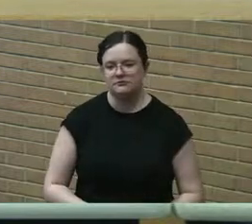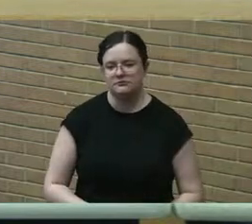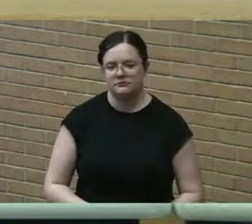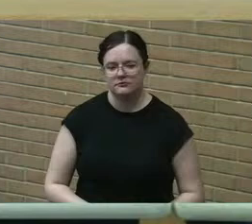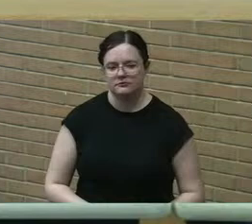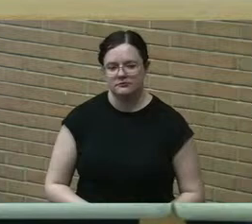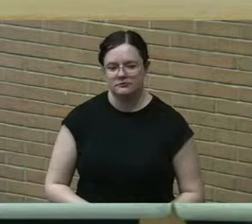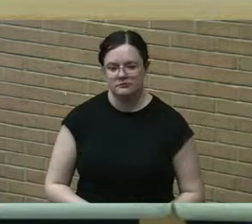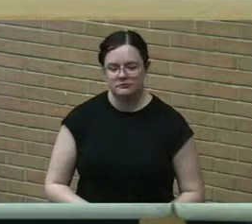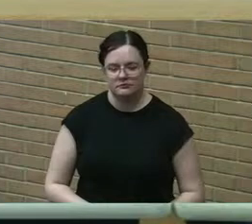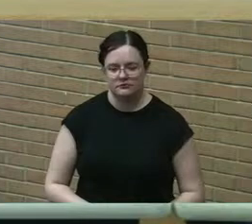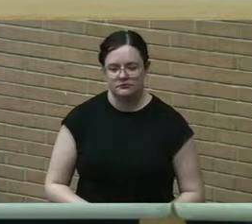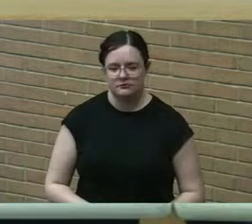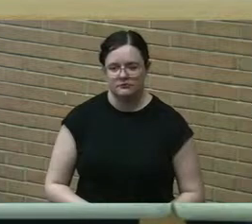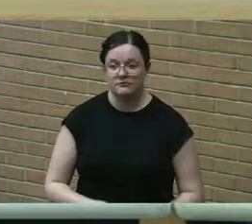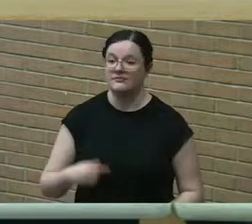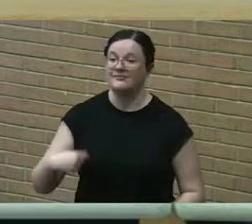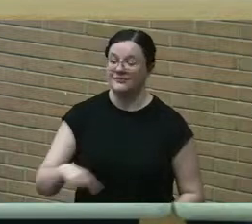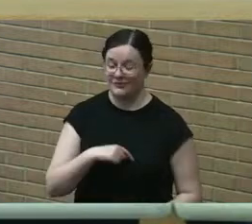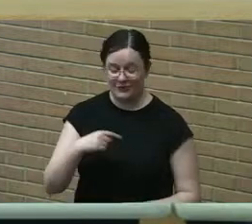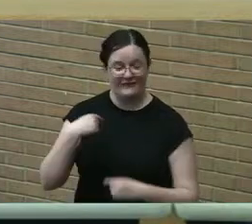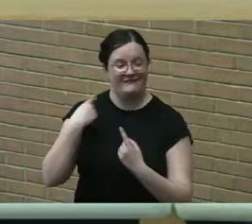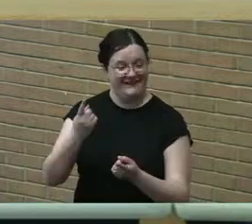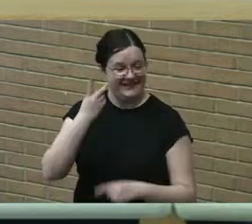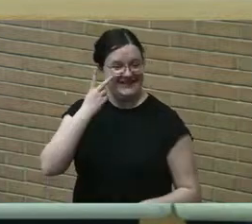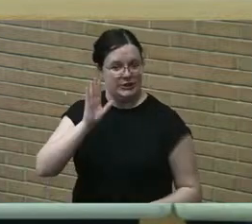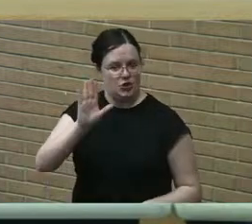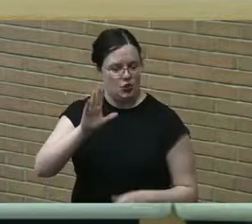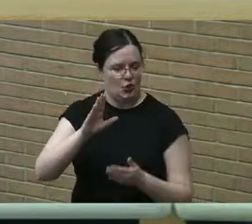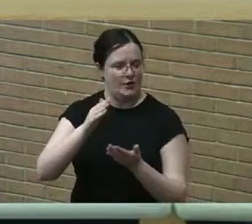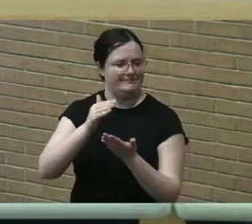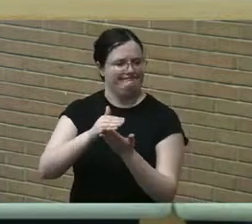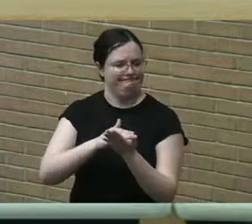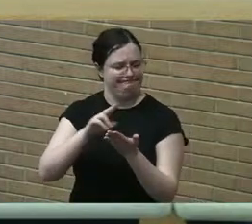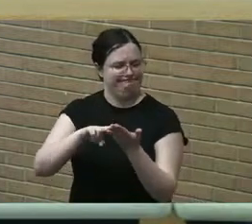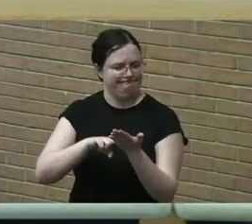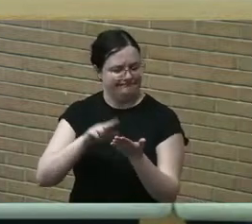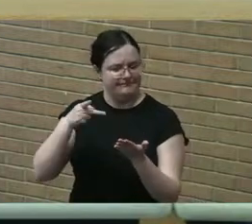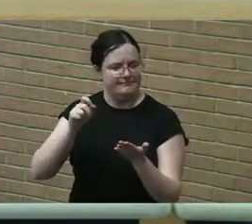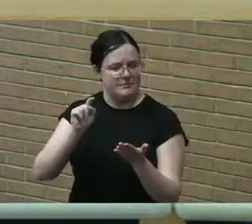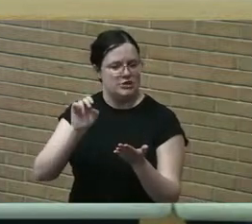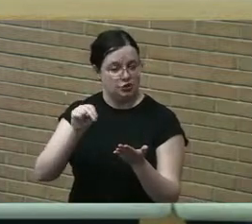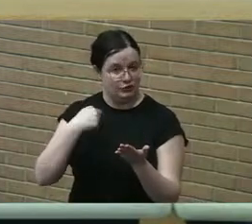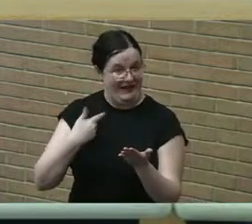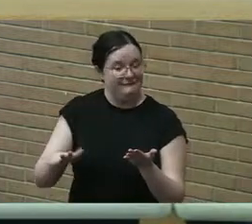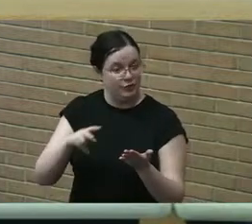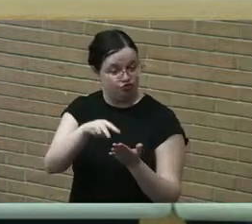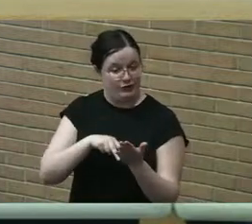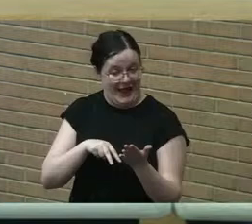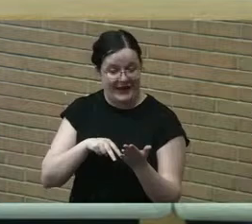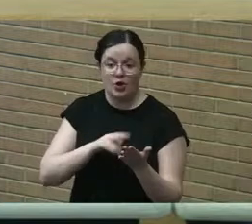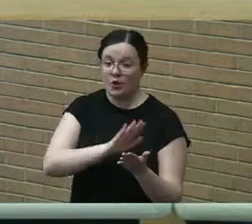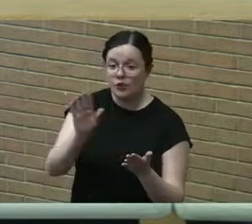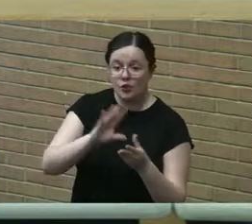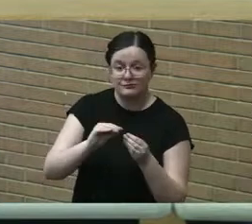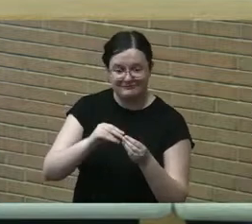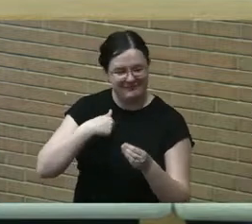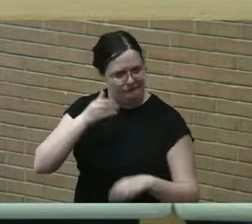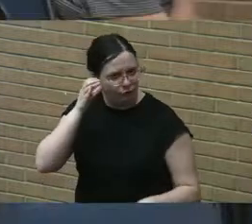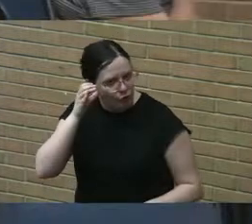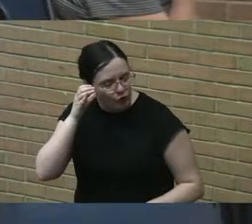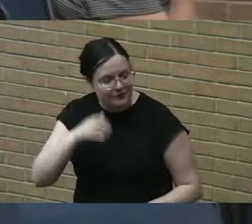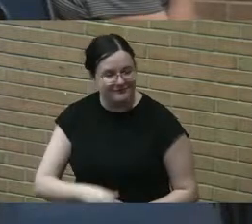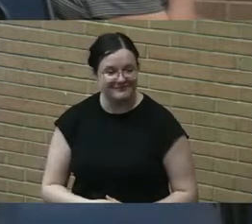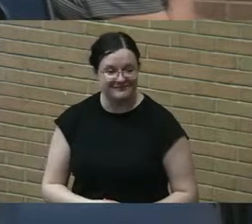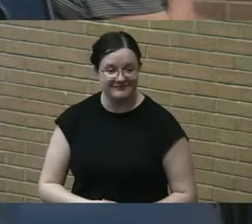We have seen the petition. I've read it very carefully. I've heard your voices tonight. And as